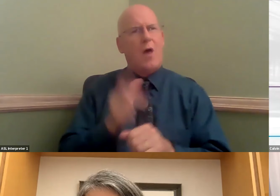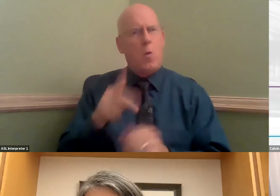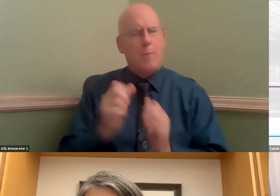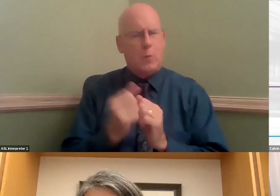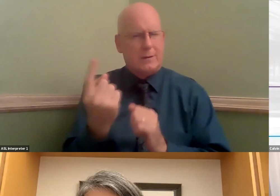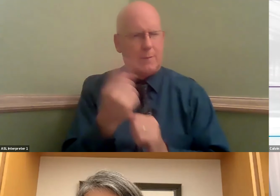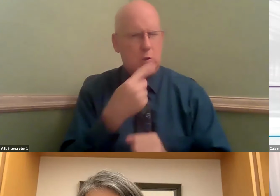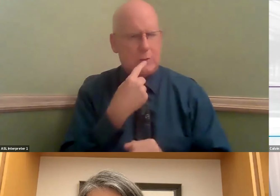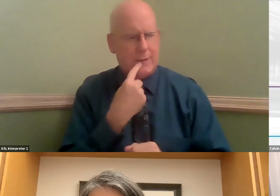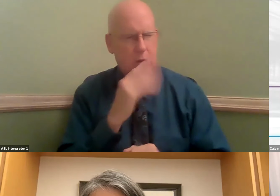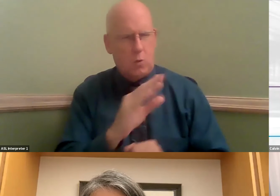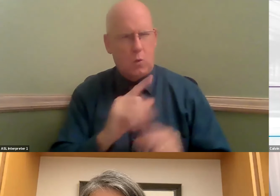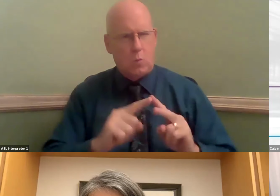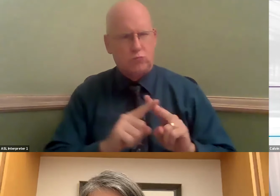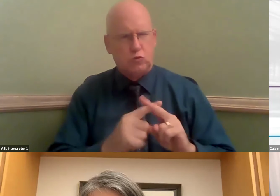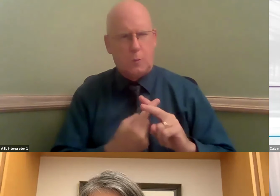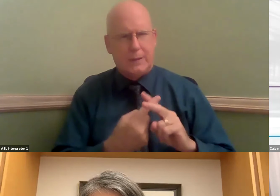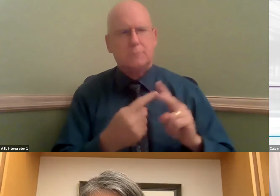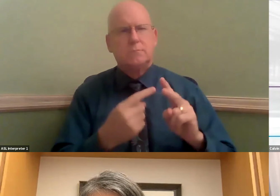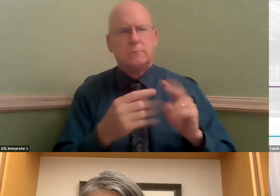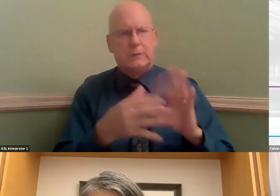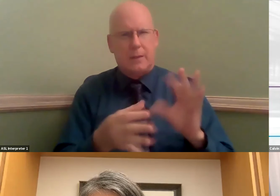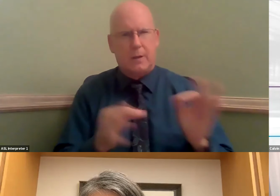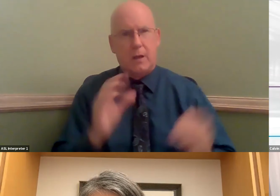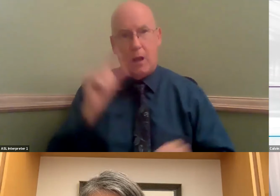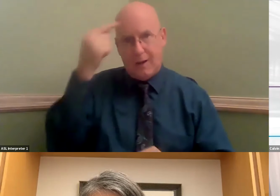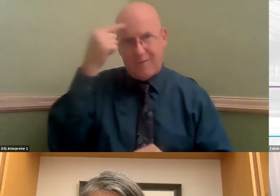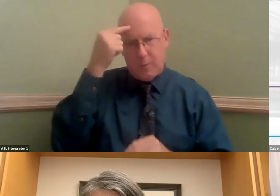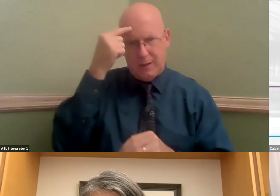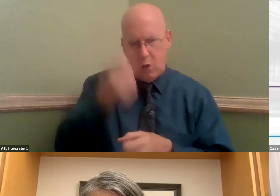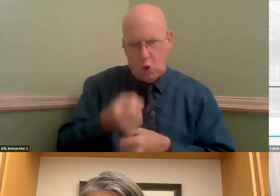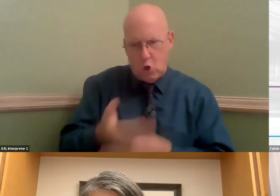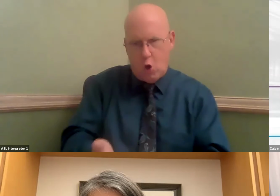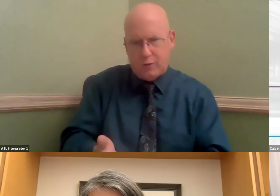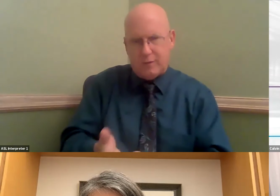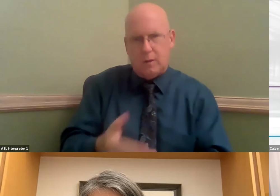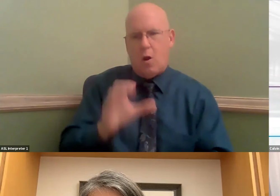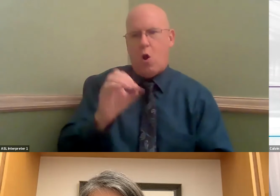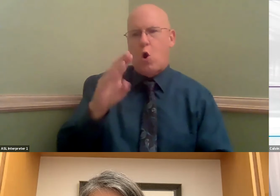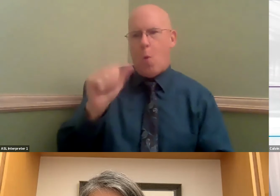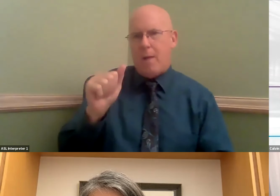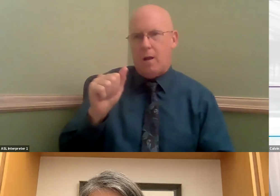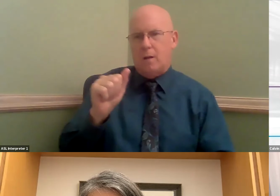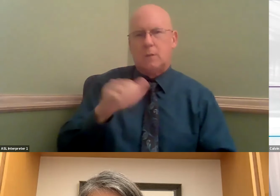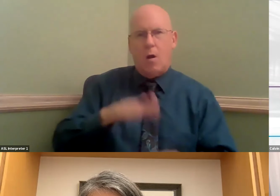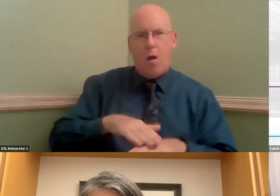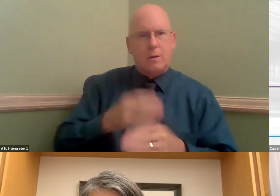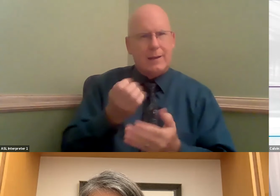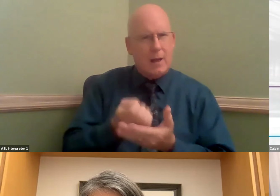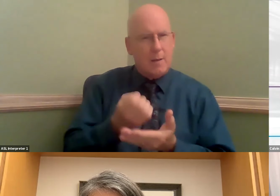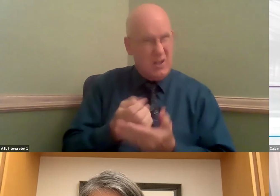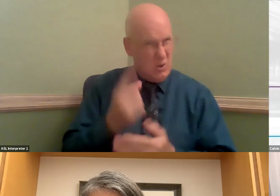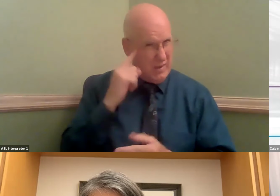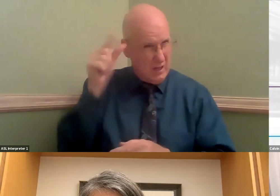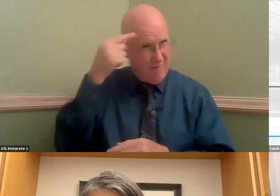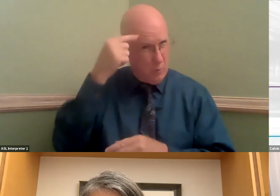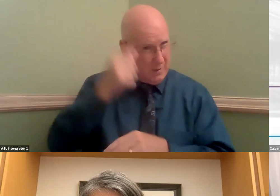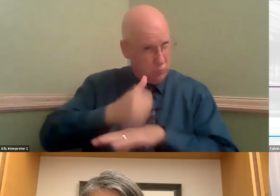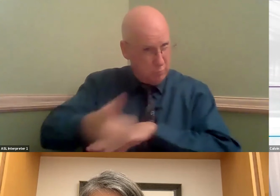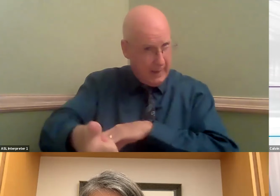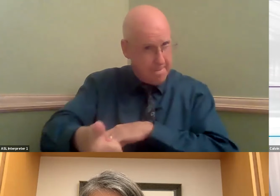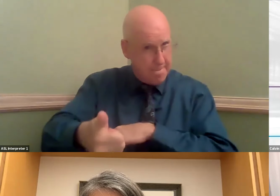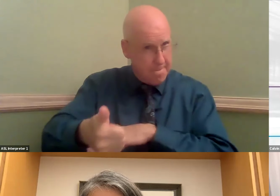you mentioned in your opening statement. You said government-induced coma on the economy. So you feel like it was the government's fault that